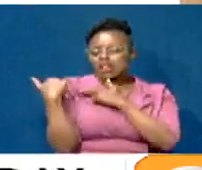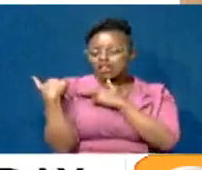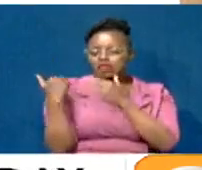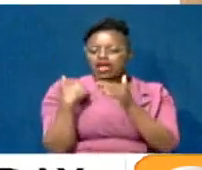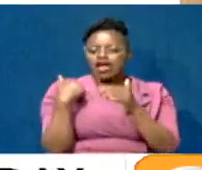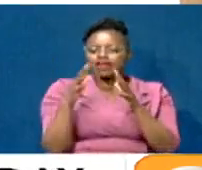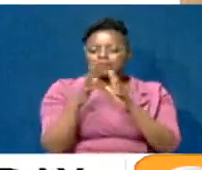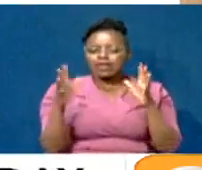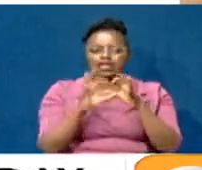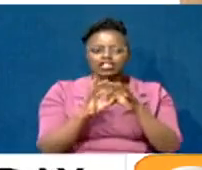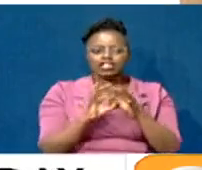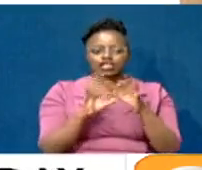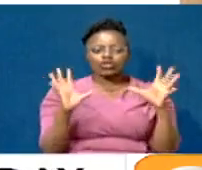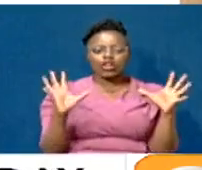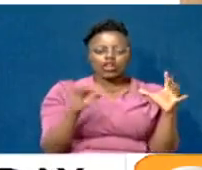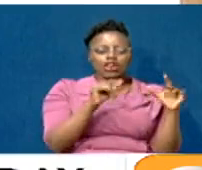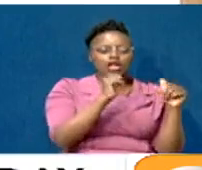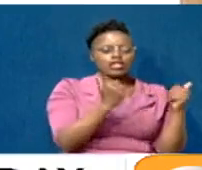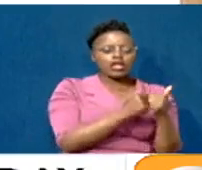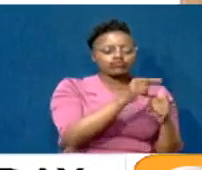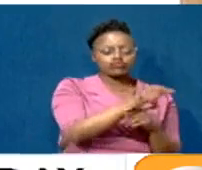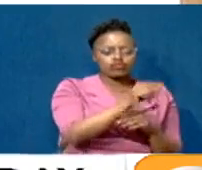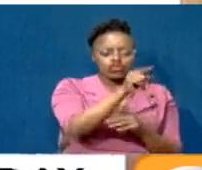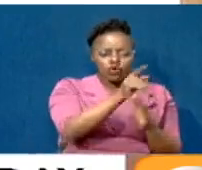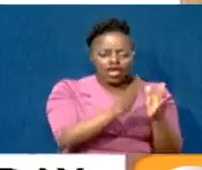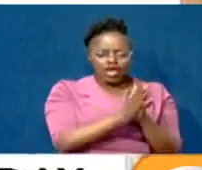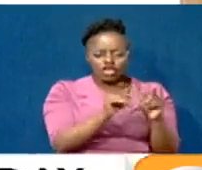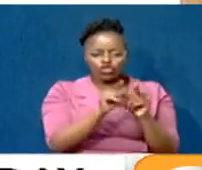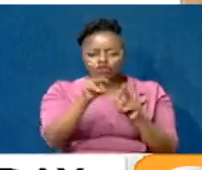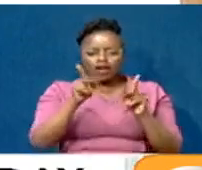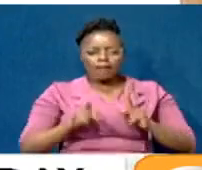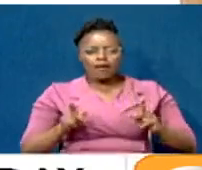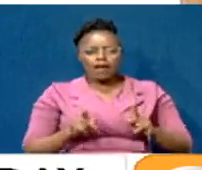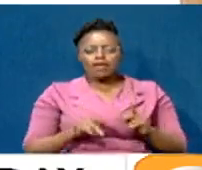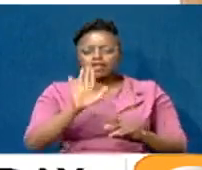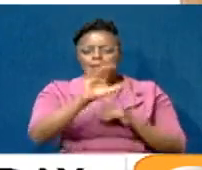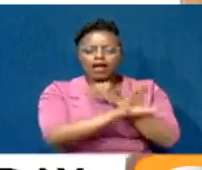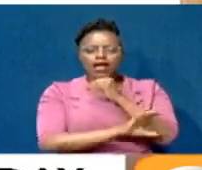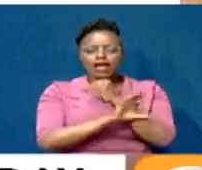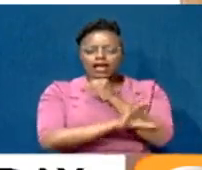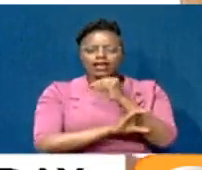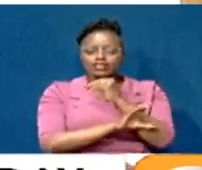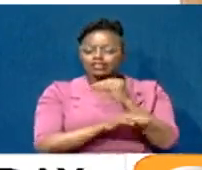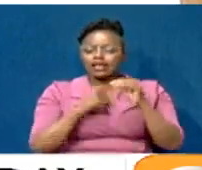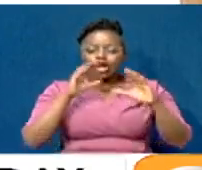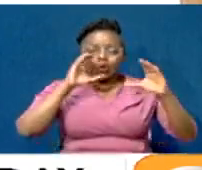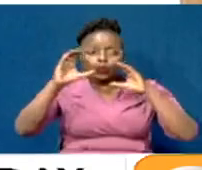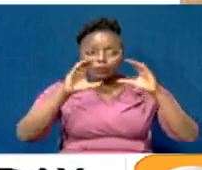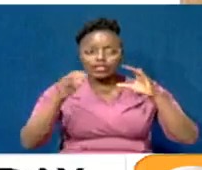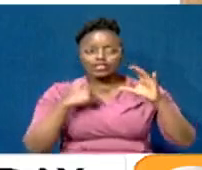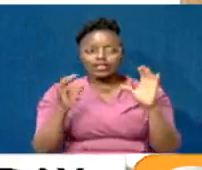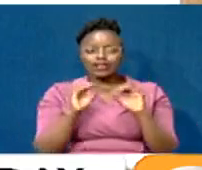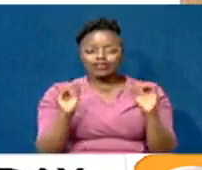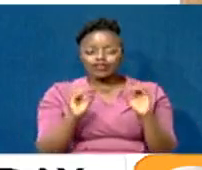big disconnect between that agent, between you and your people in your country. And there is no communication,